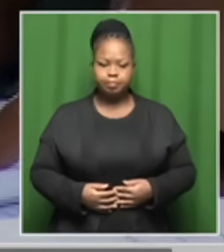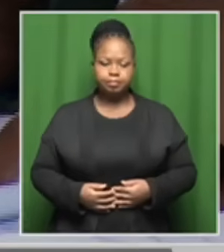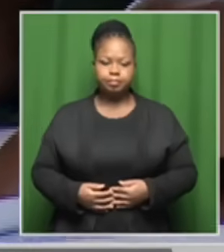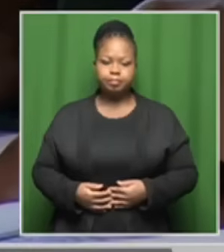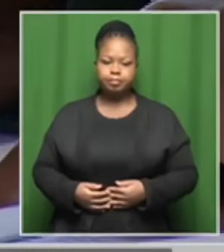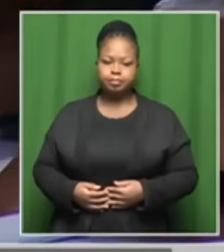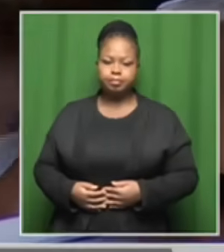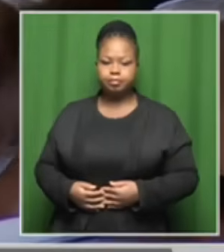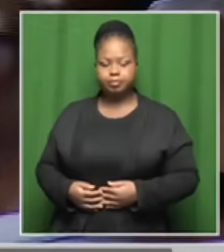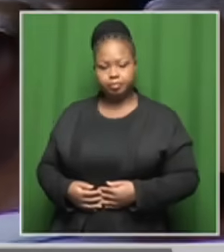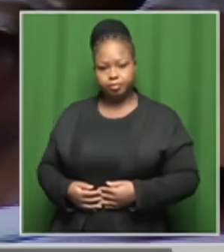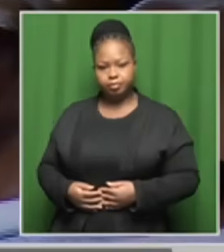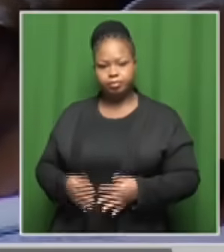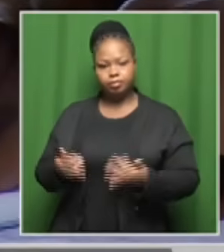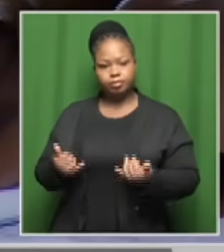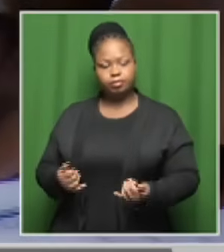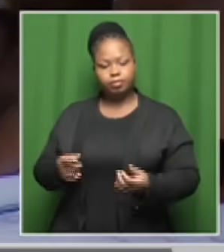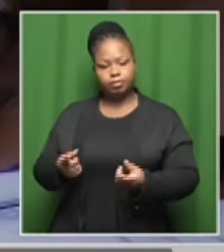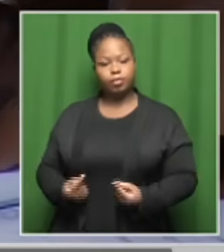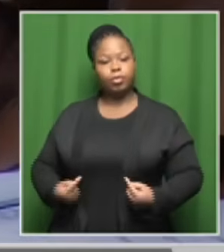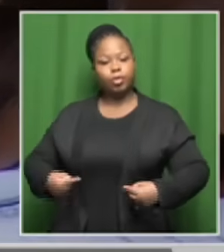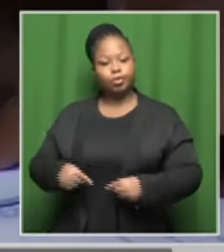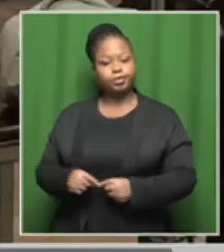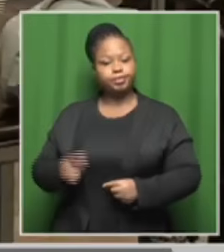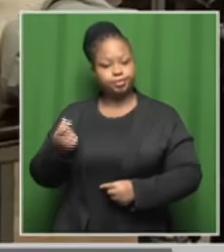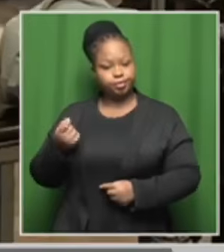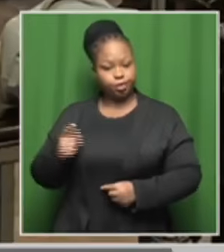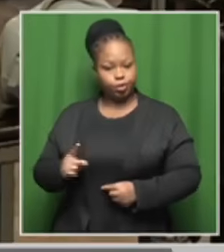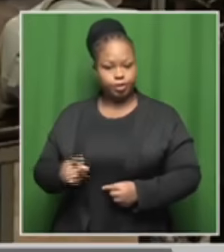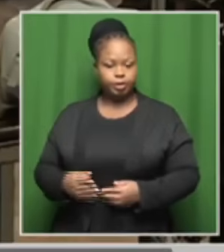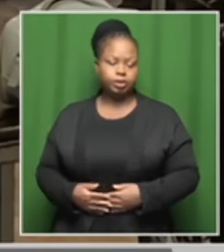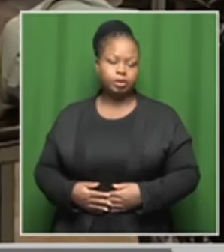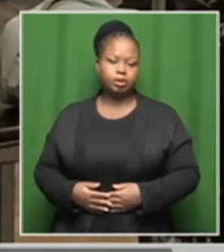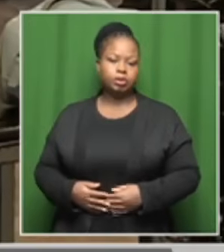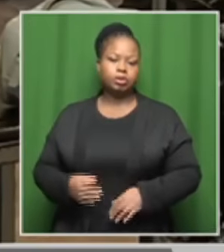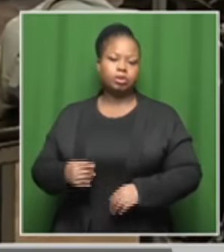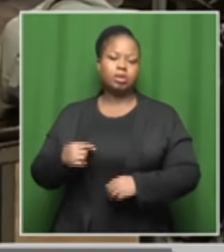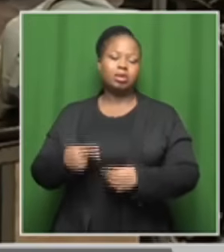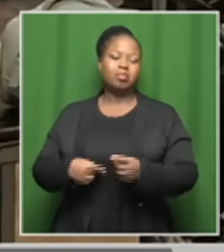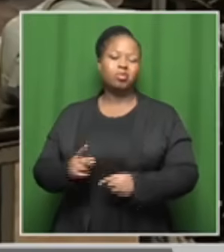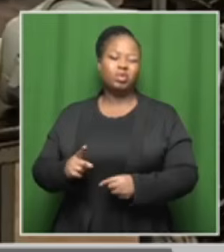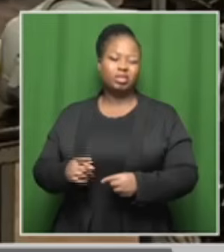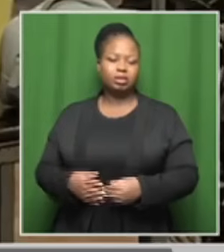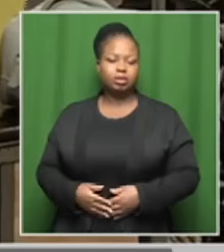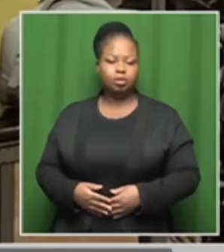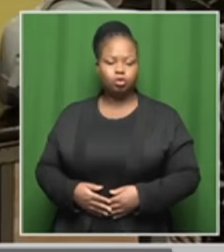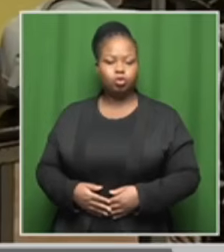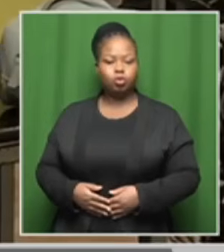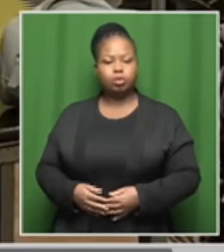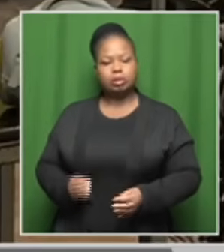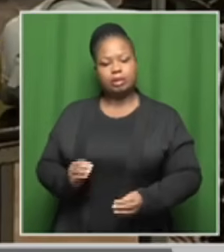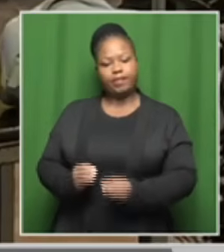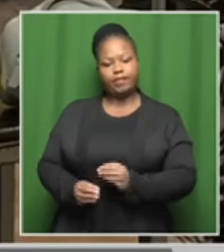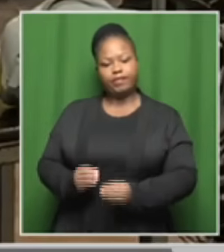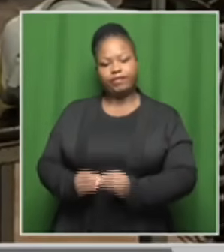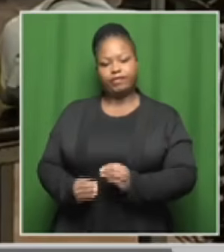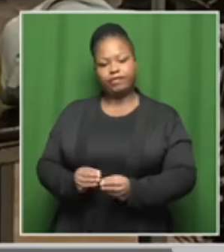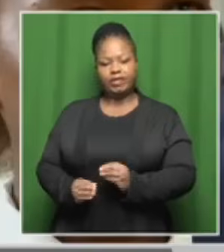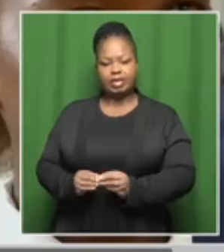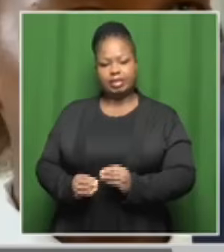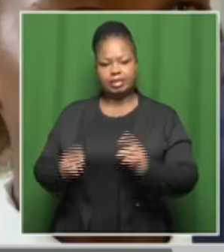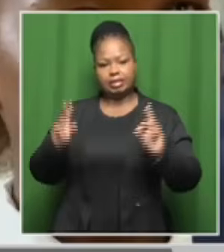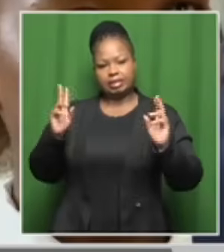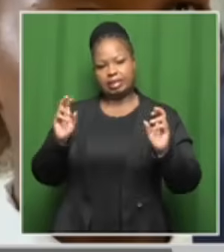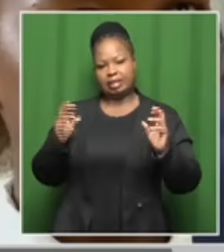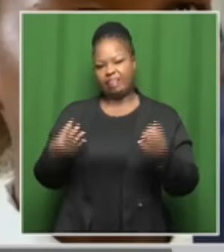Well, what we've been doing all the time was all about what is called fixing up things. What